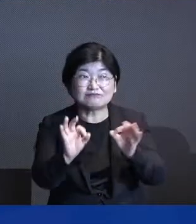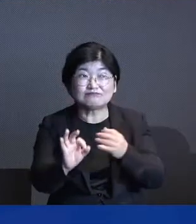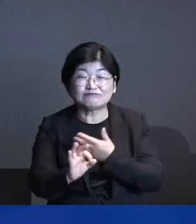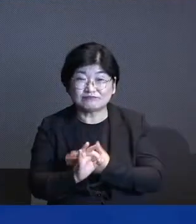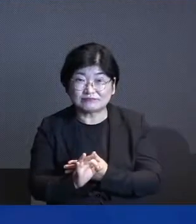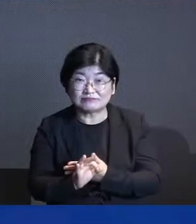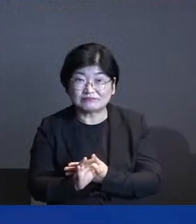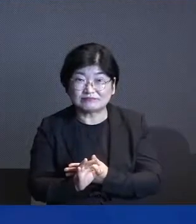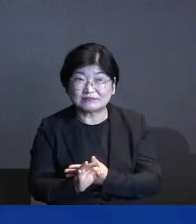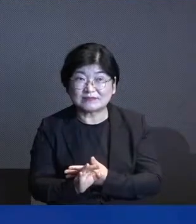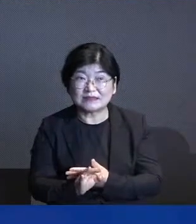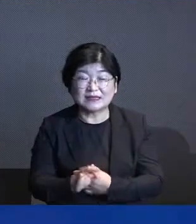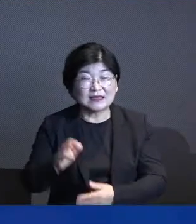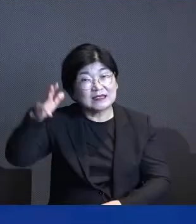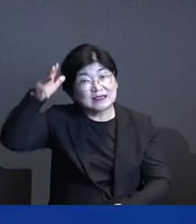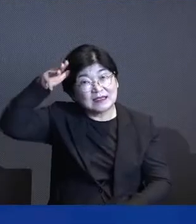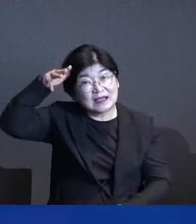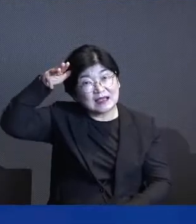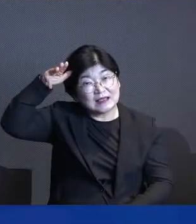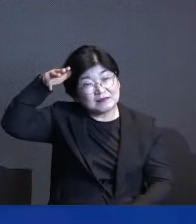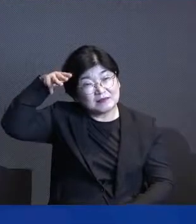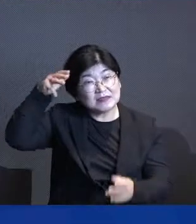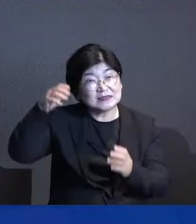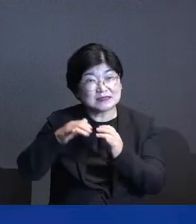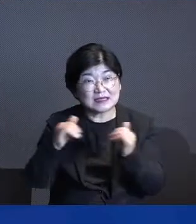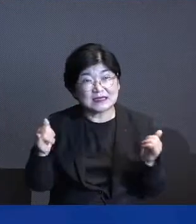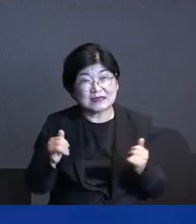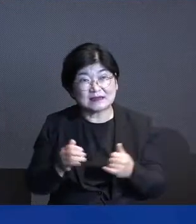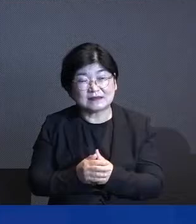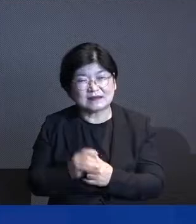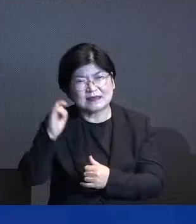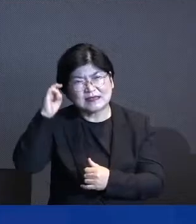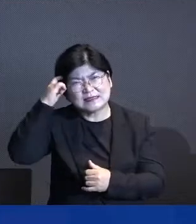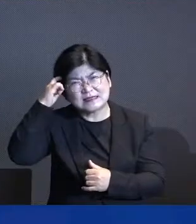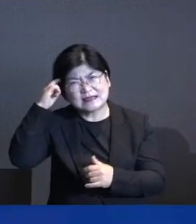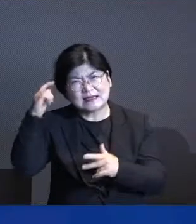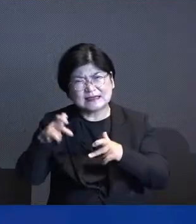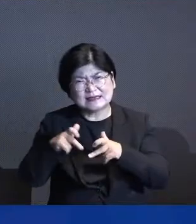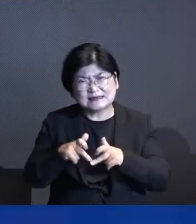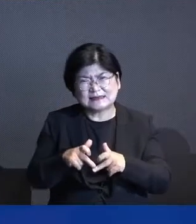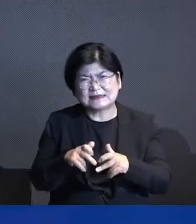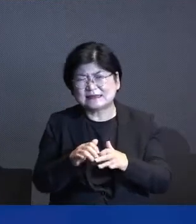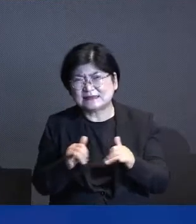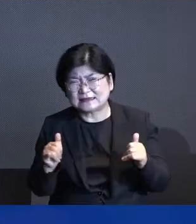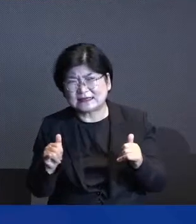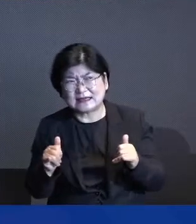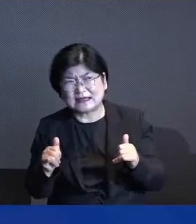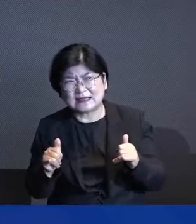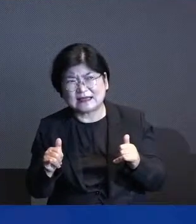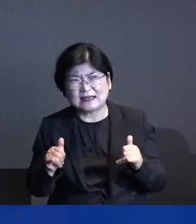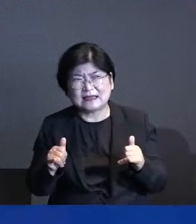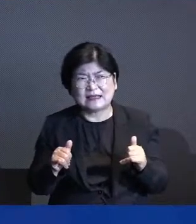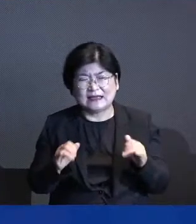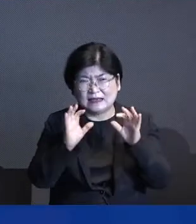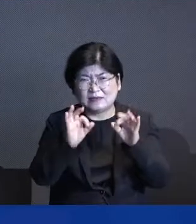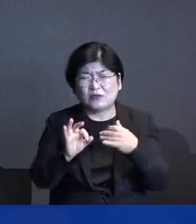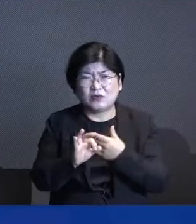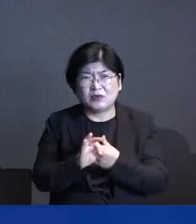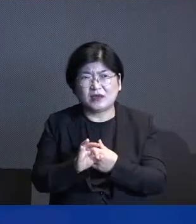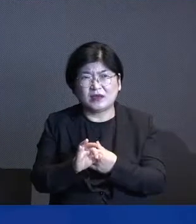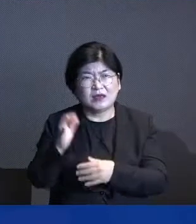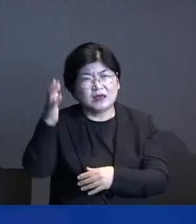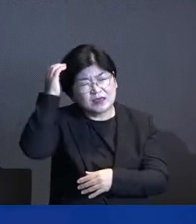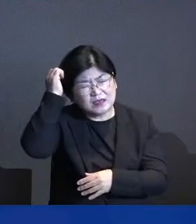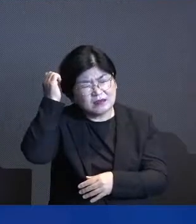Alzheimer or cognitive impairment, let's say memory impairment subjects. So